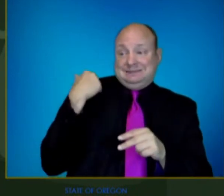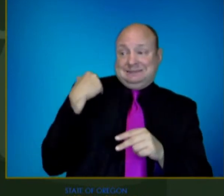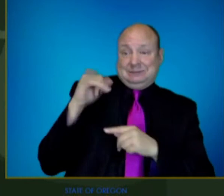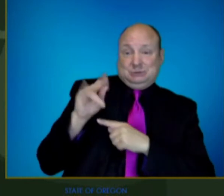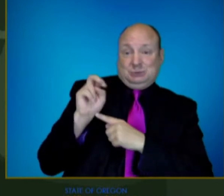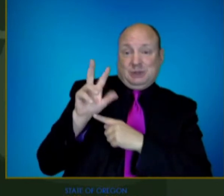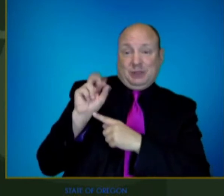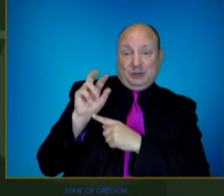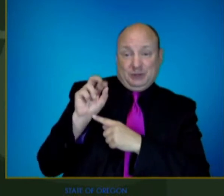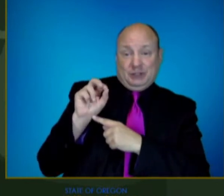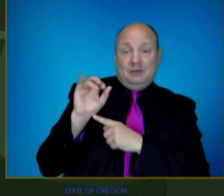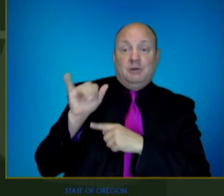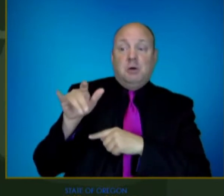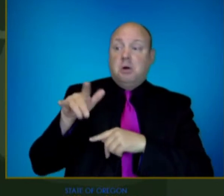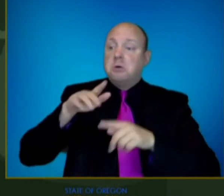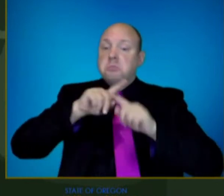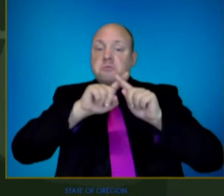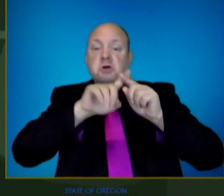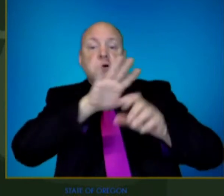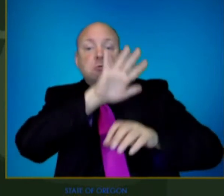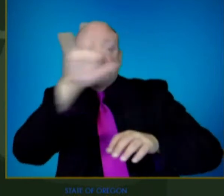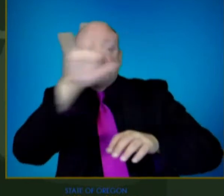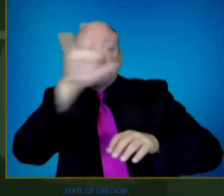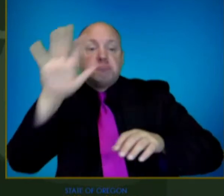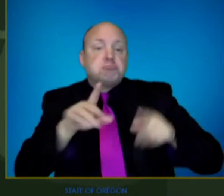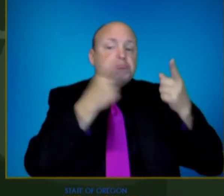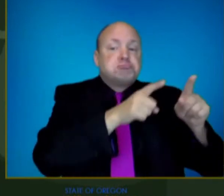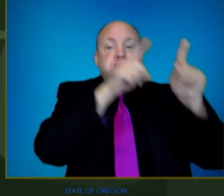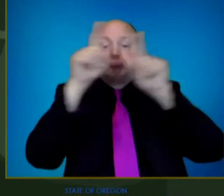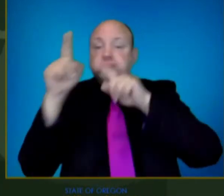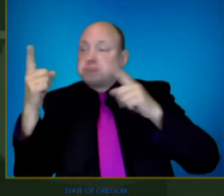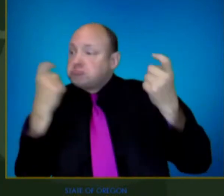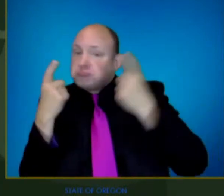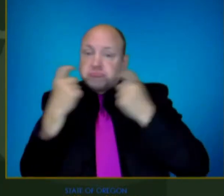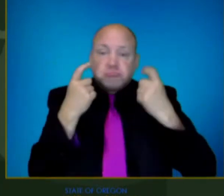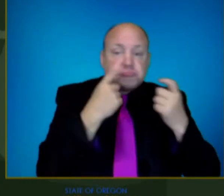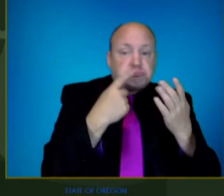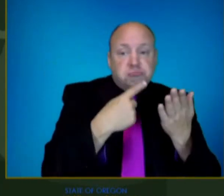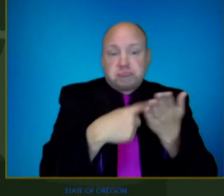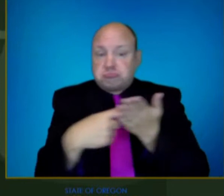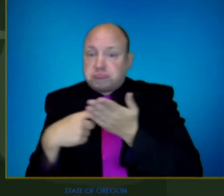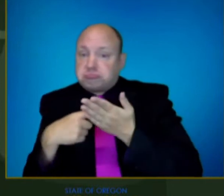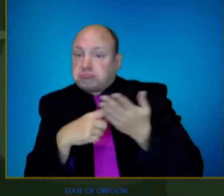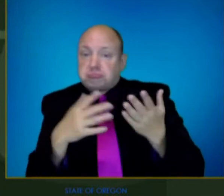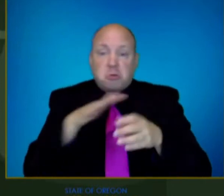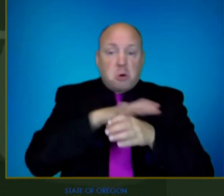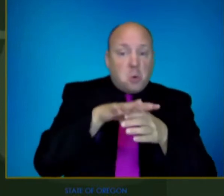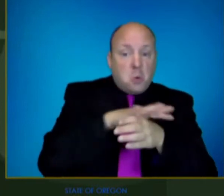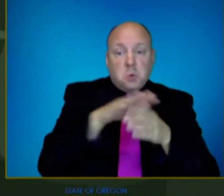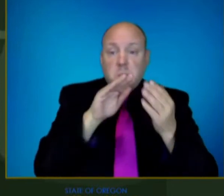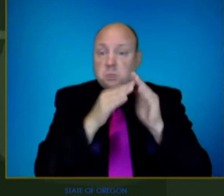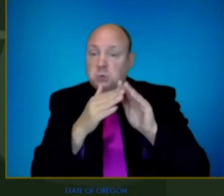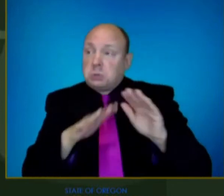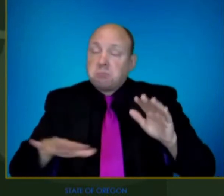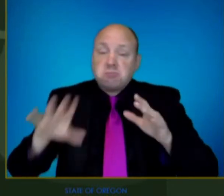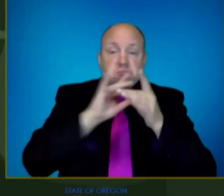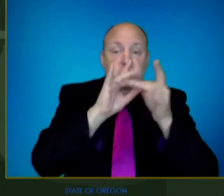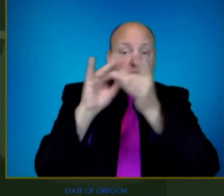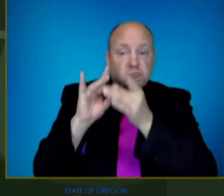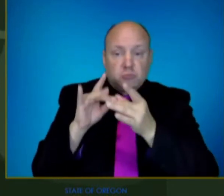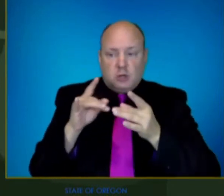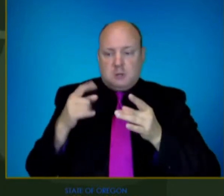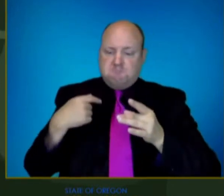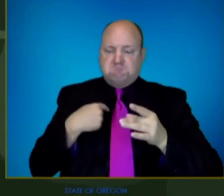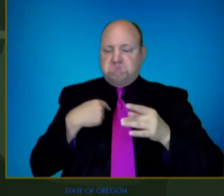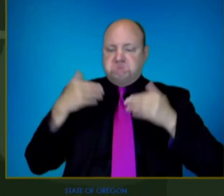been asking me for months, over a year, to initiate local control. They felt like they had